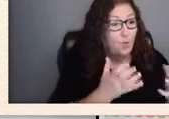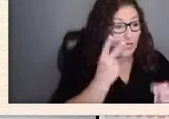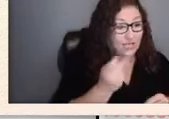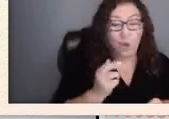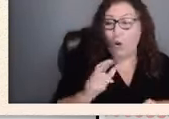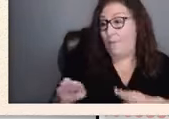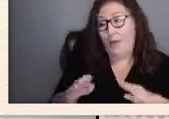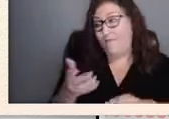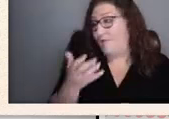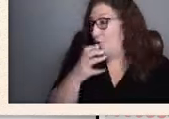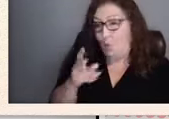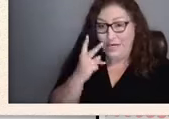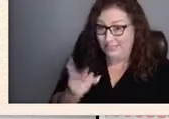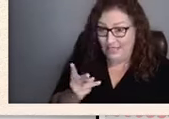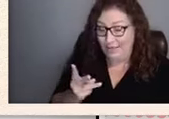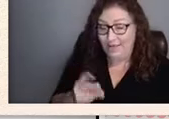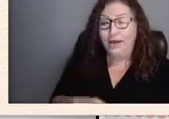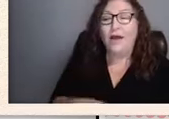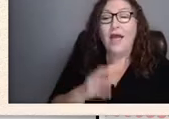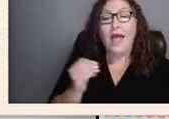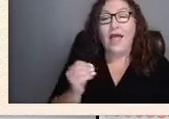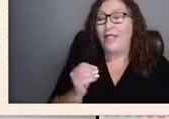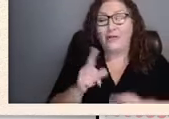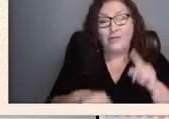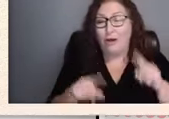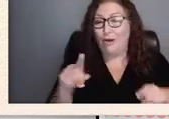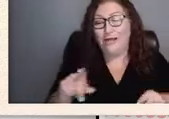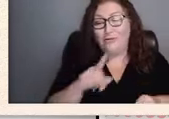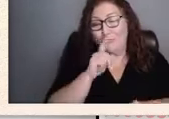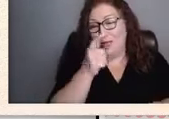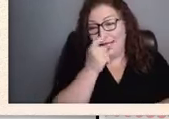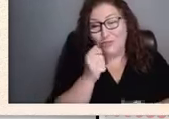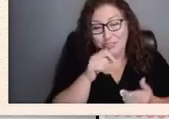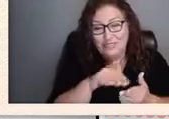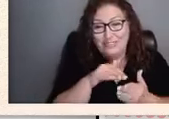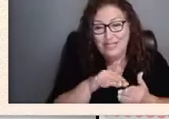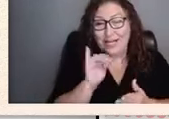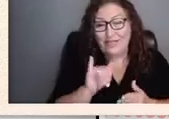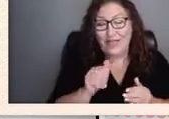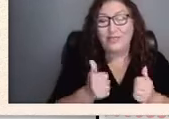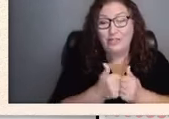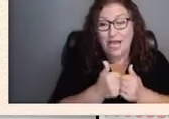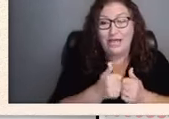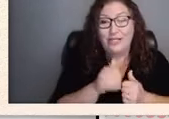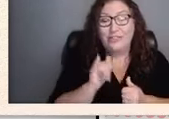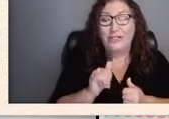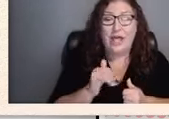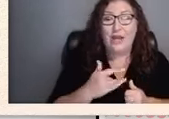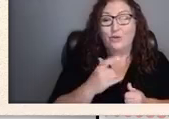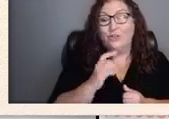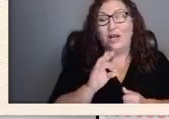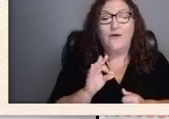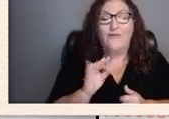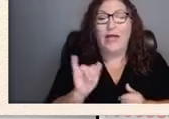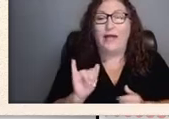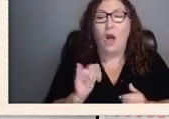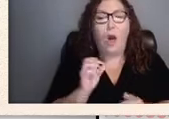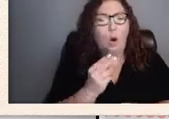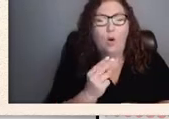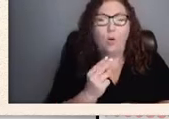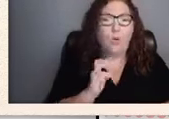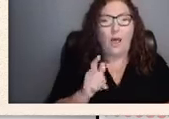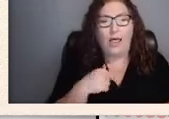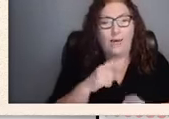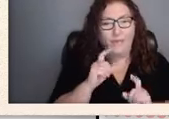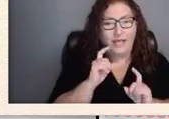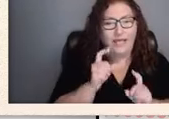see. And there's been all kinds of really interesting studies that challenge this notion of like, oh, well, I'm giving my child aversive